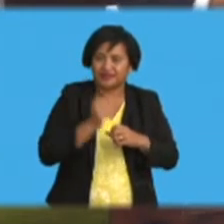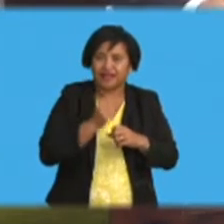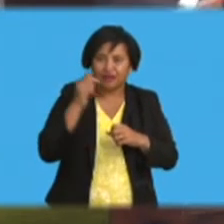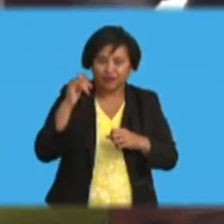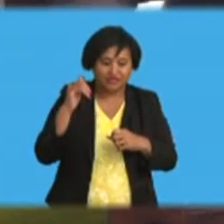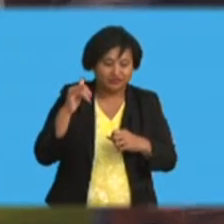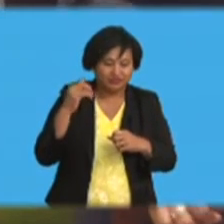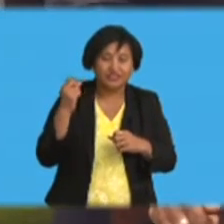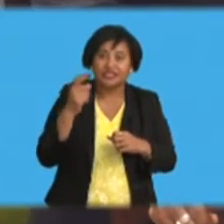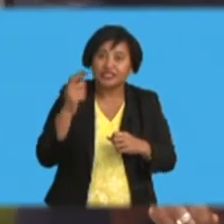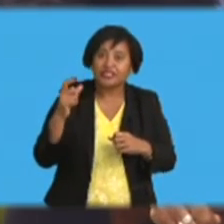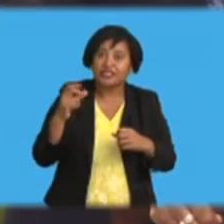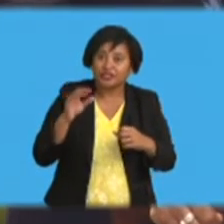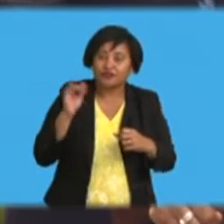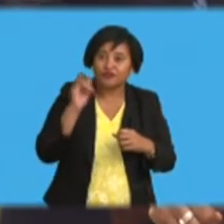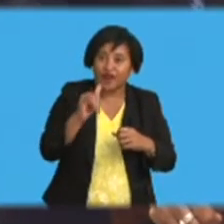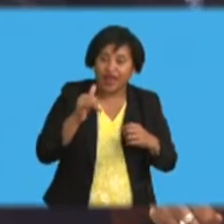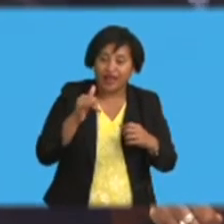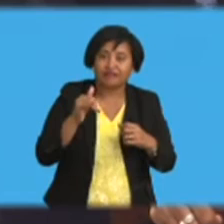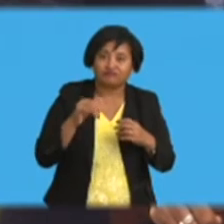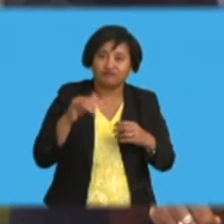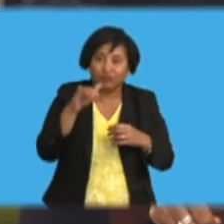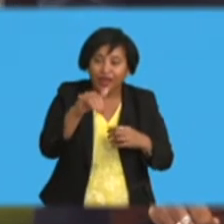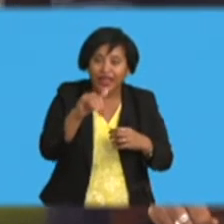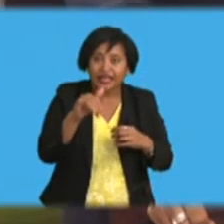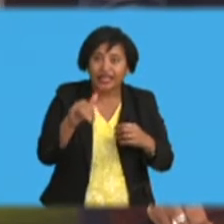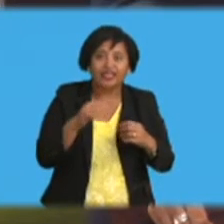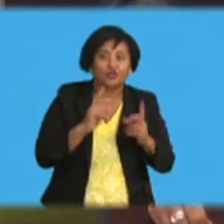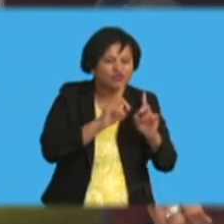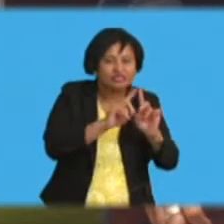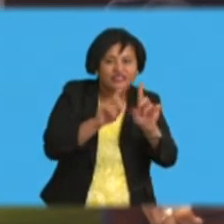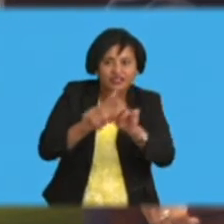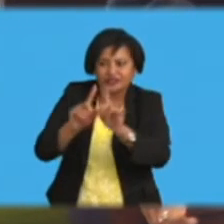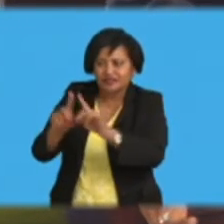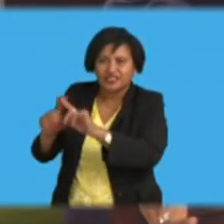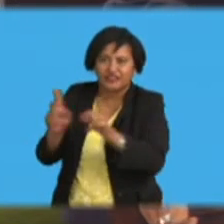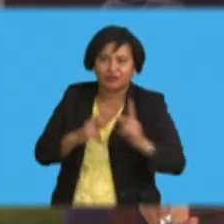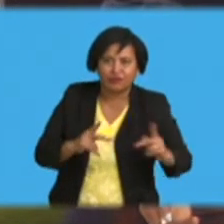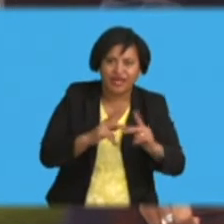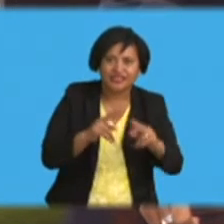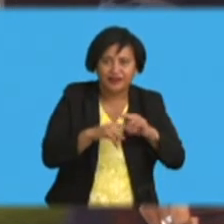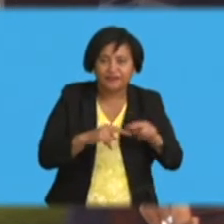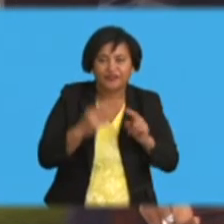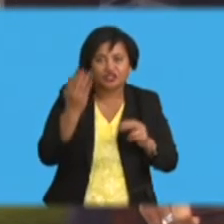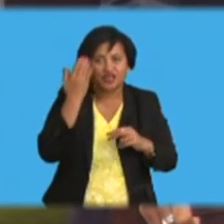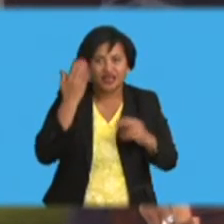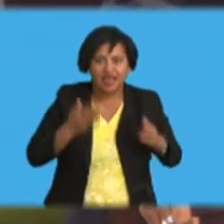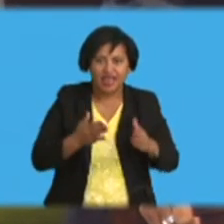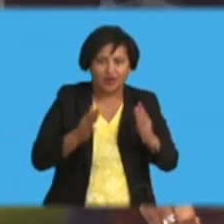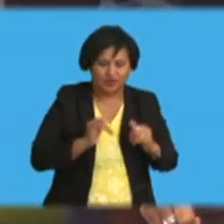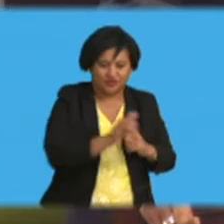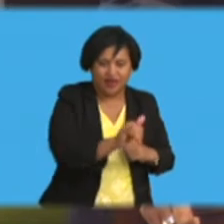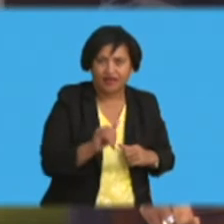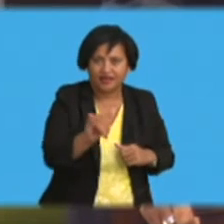Sydney, Melbourne, Brisbane, Auckland, Christchurch, Wellington, Nuku'alofa, Apia, Tarawa and Honolulu. The MAX 8 has improved air operating